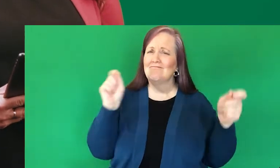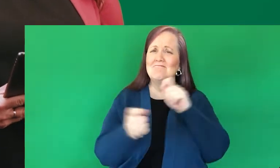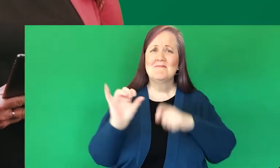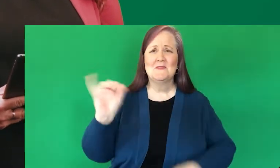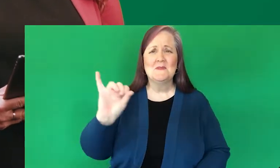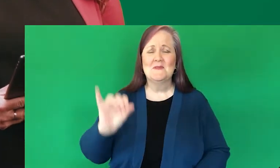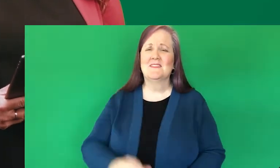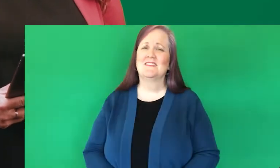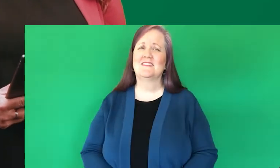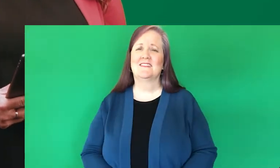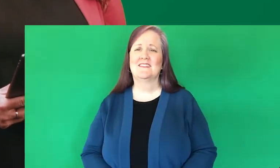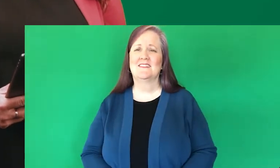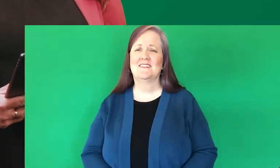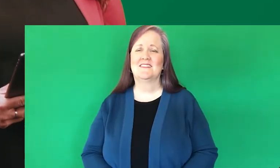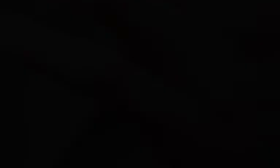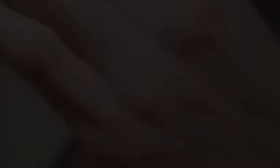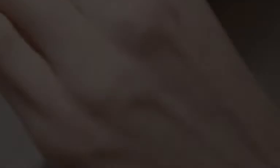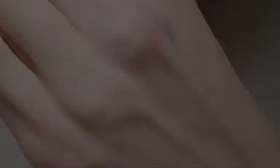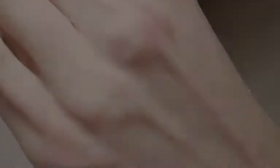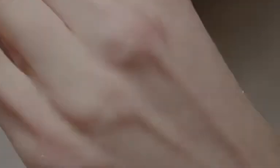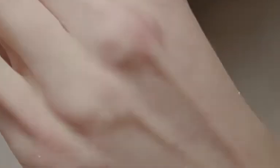culture at Sac State.